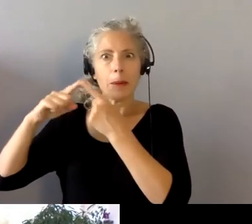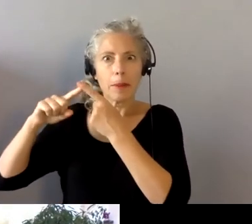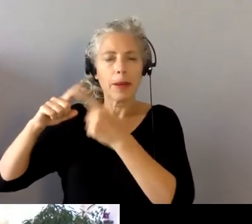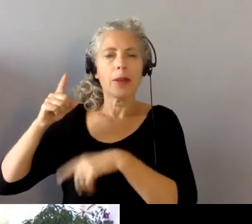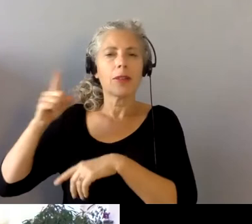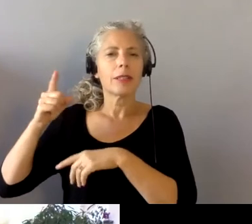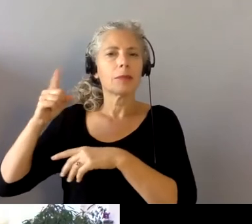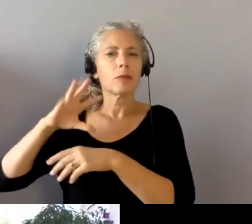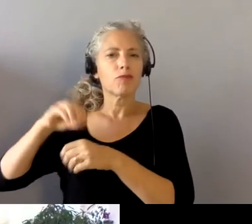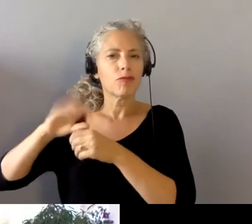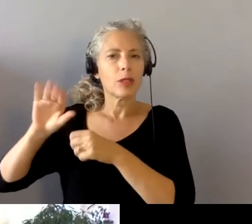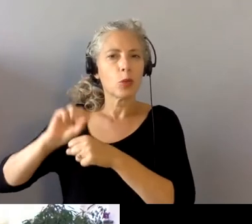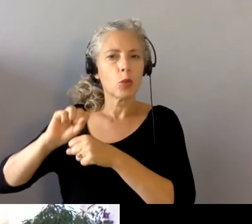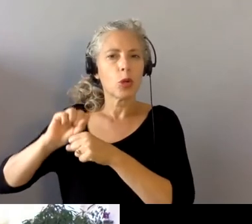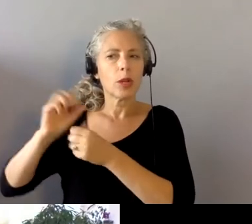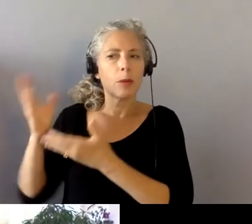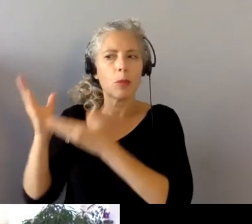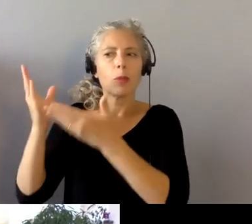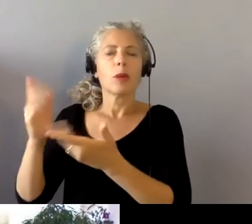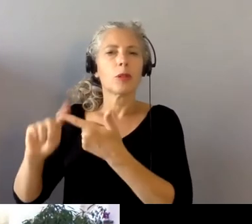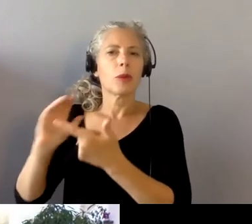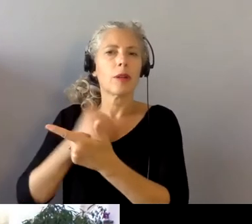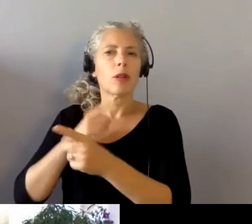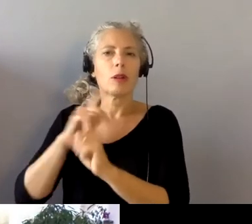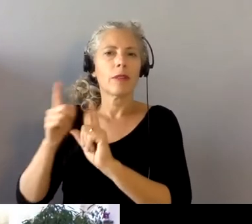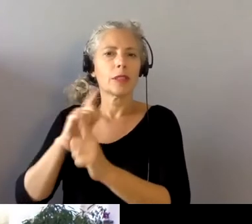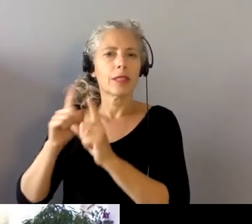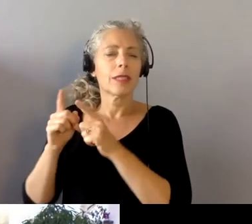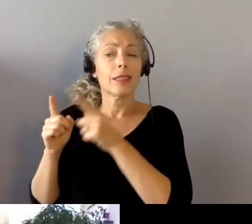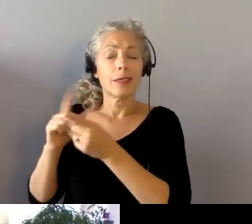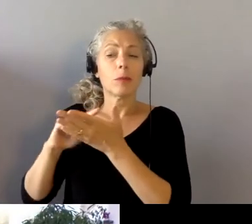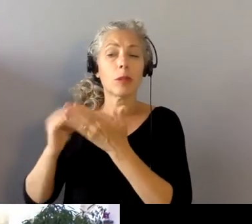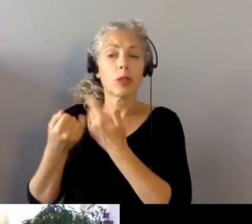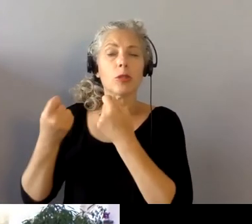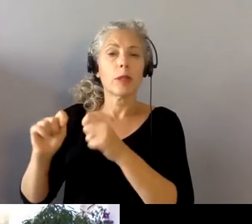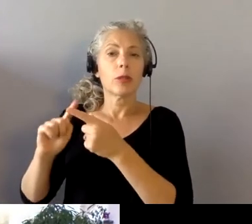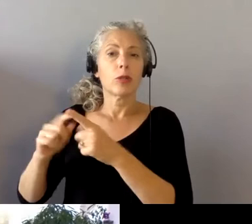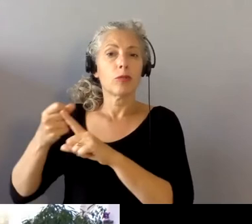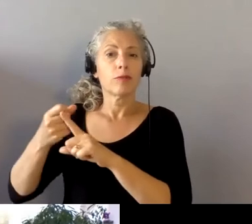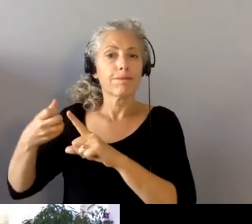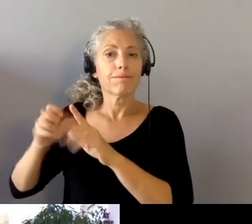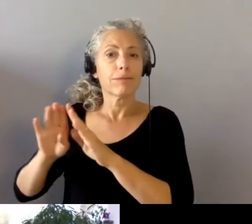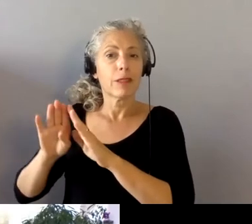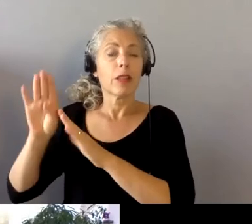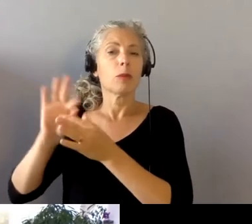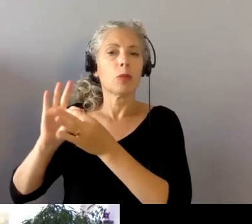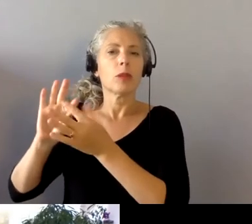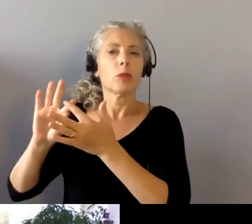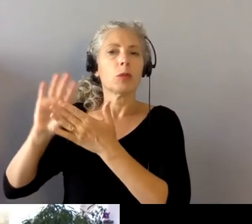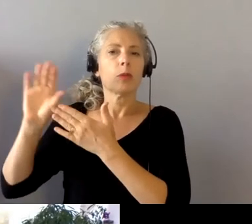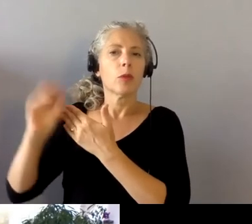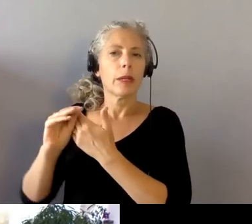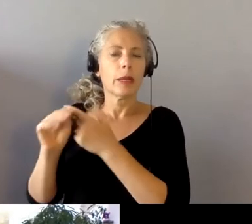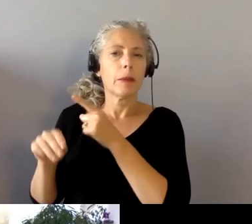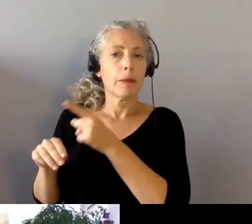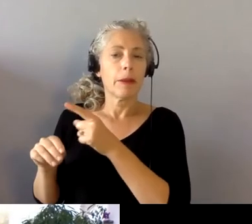Hill conversation, mm-hmm. and a project that we're really trying to evolve and develop as part of the Denison Hill curriculum. And